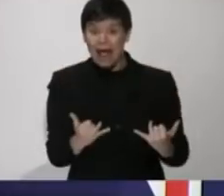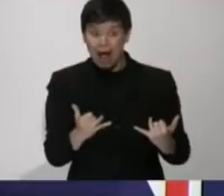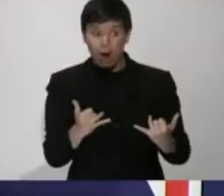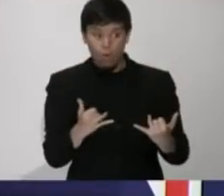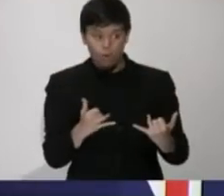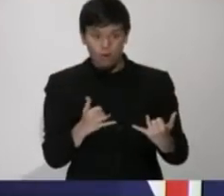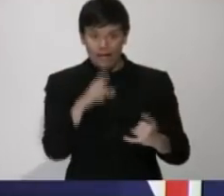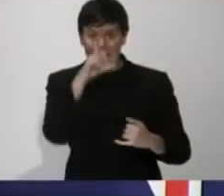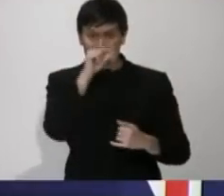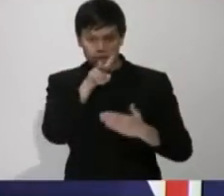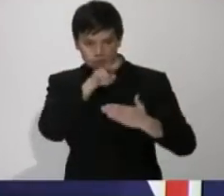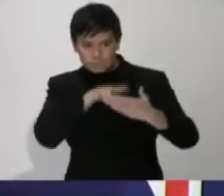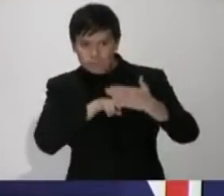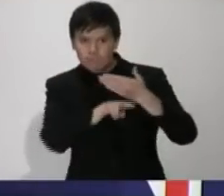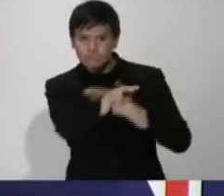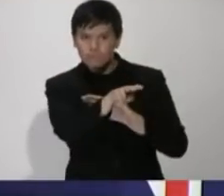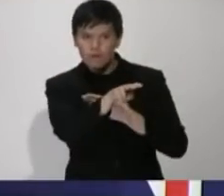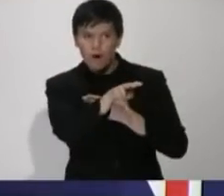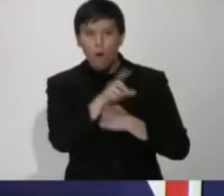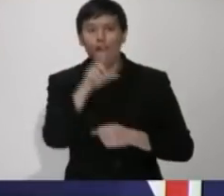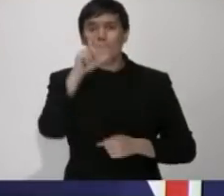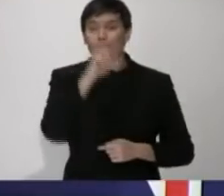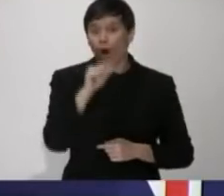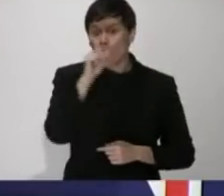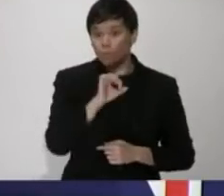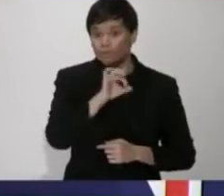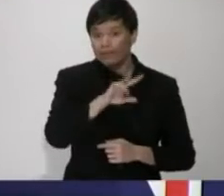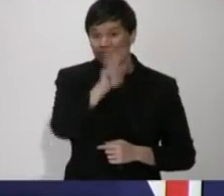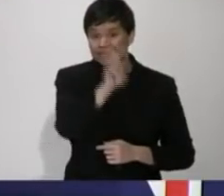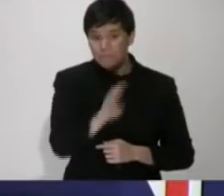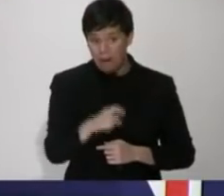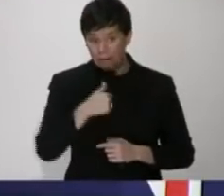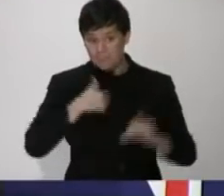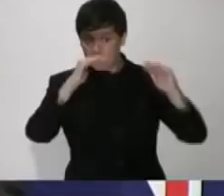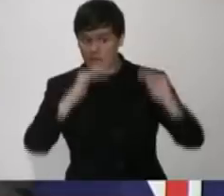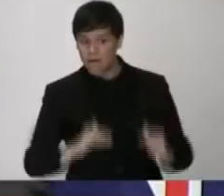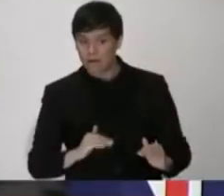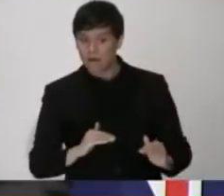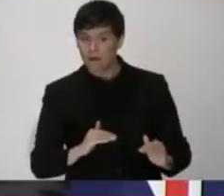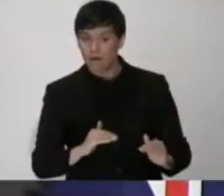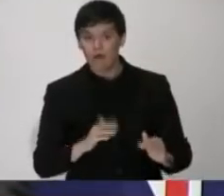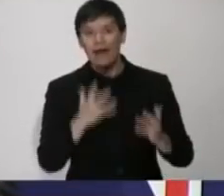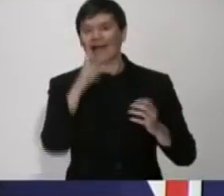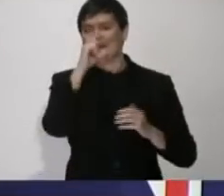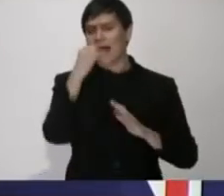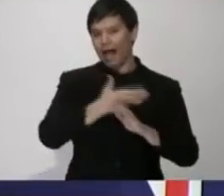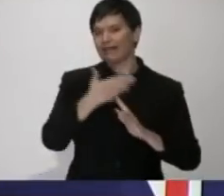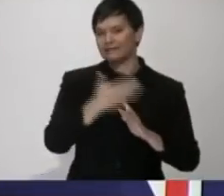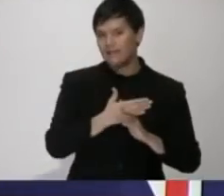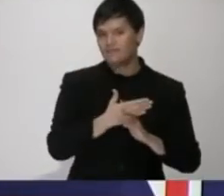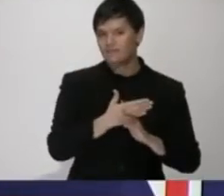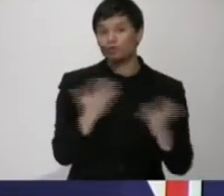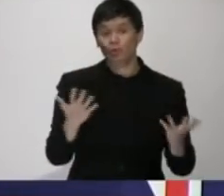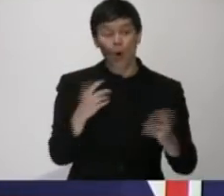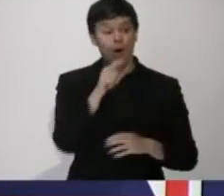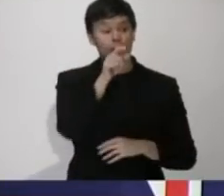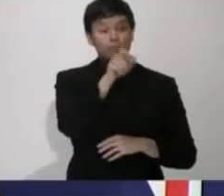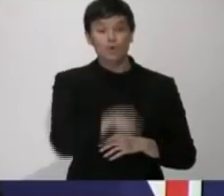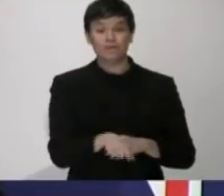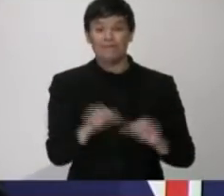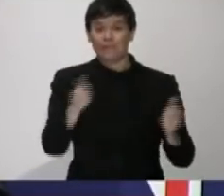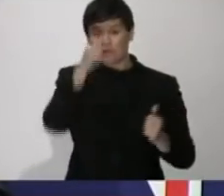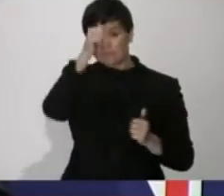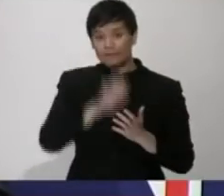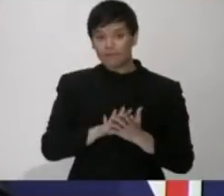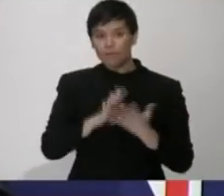perhaps won't feel the impact immediately, the scheme's designed to be able to manage for them as well. Ben? Just to be very clear, how long can people access the subsidy for? Is it just those